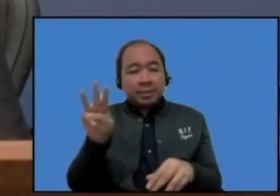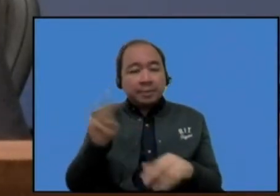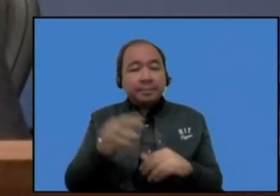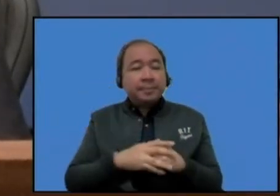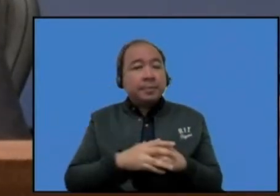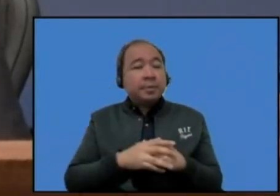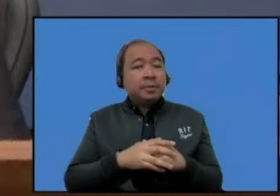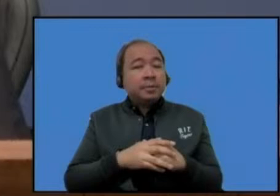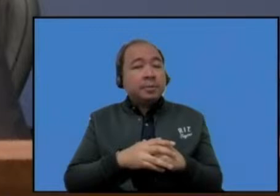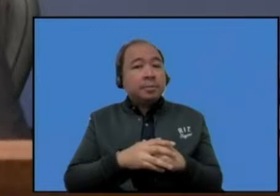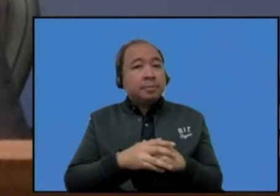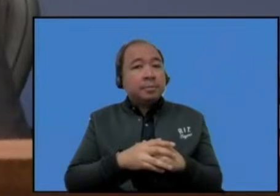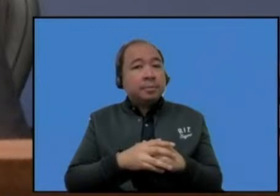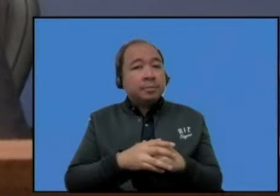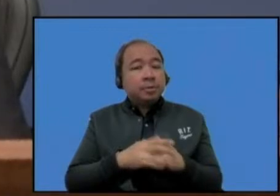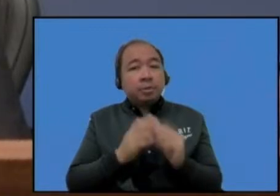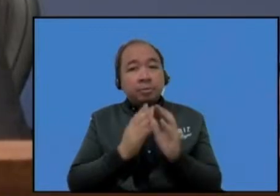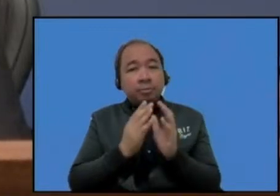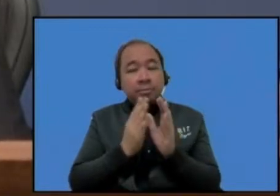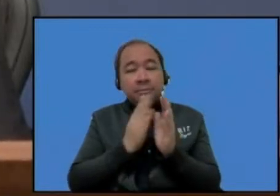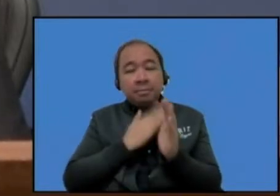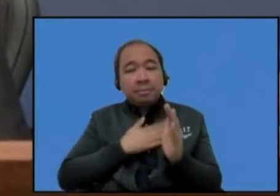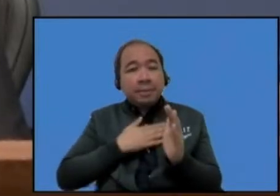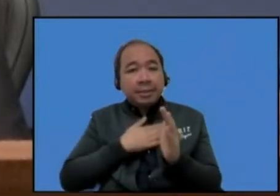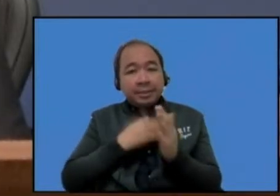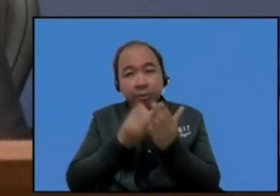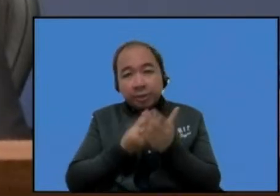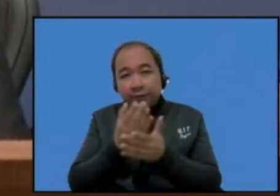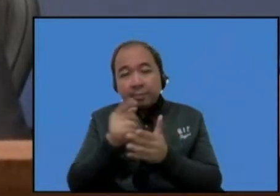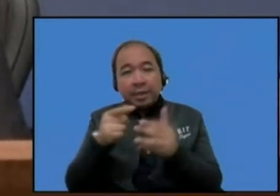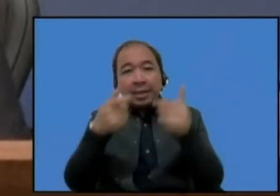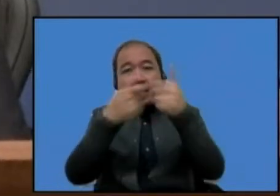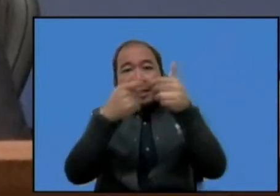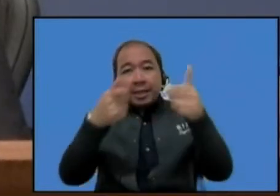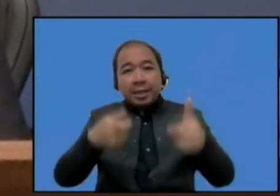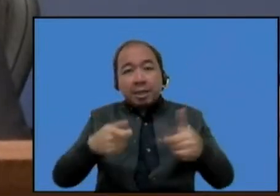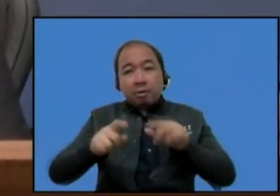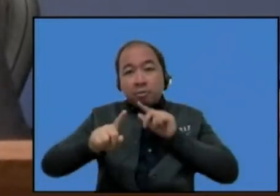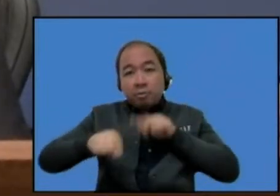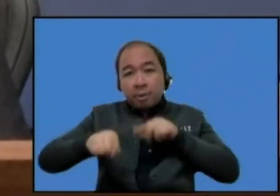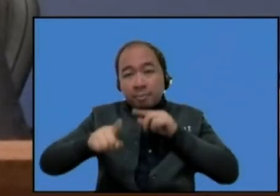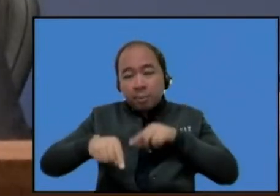Kindly note that the report of the meeting will be